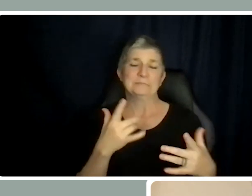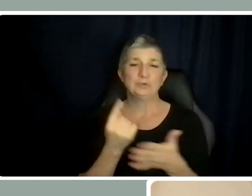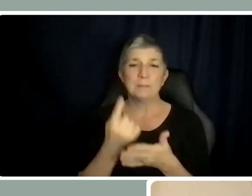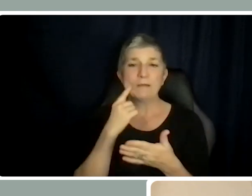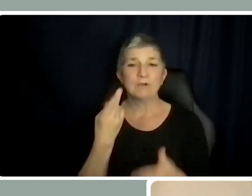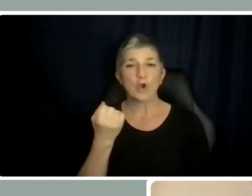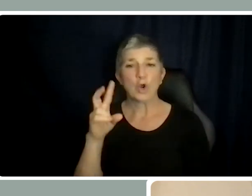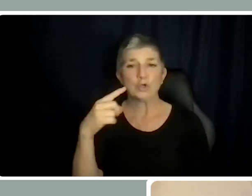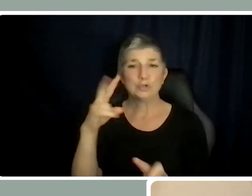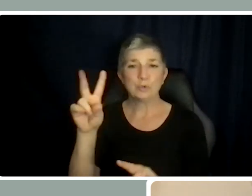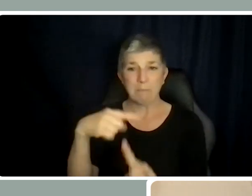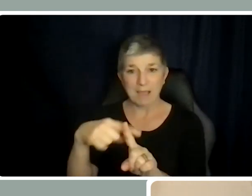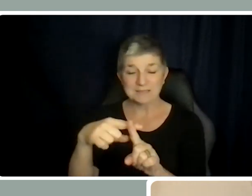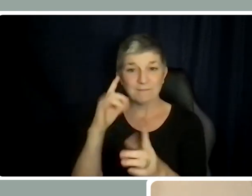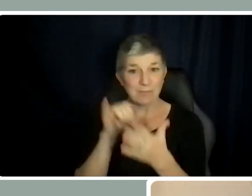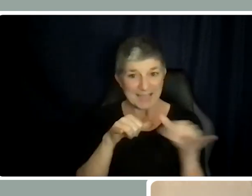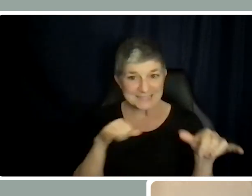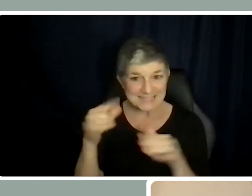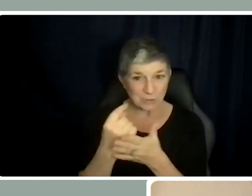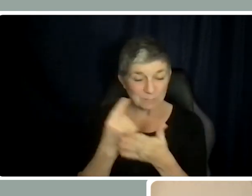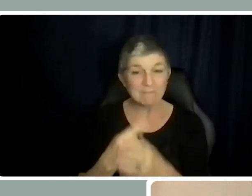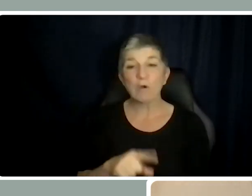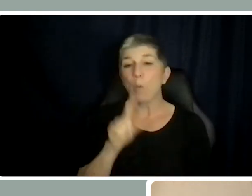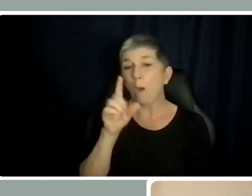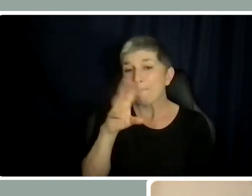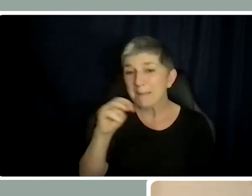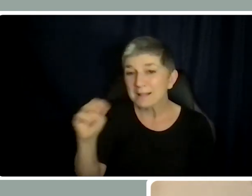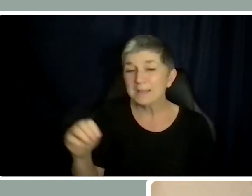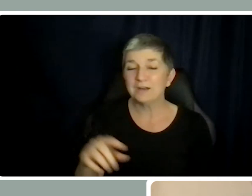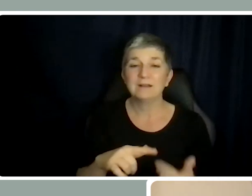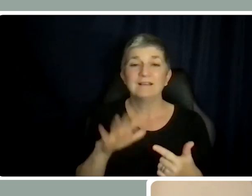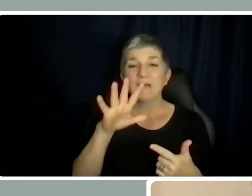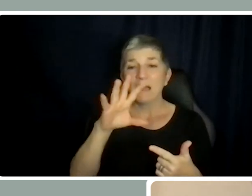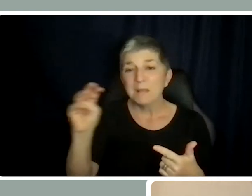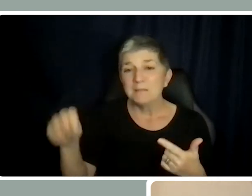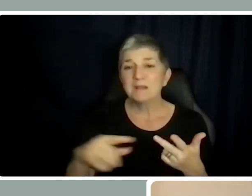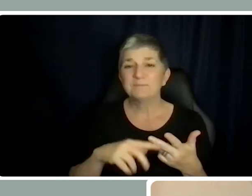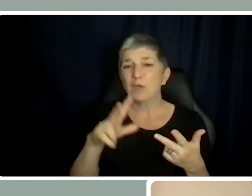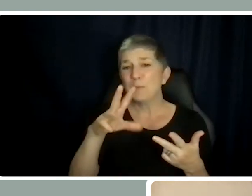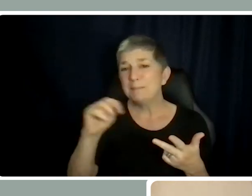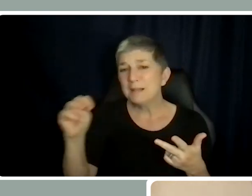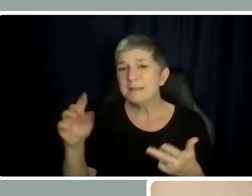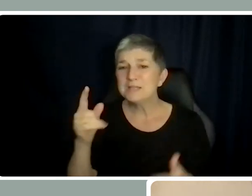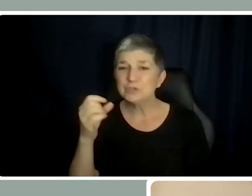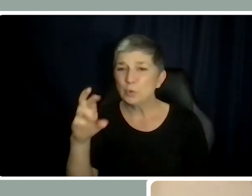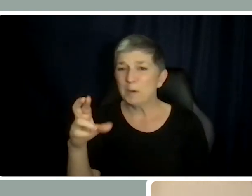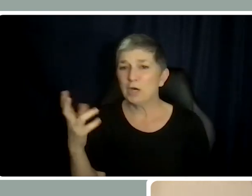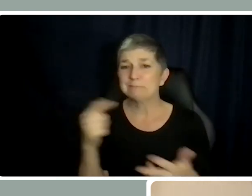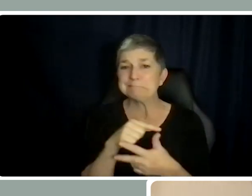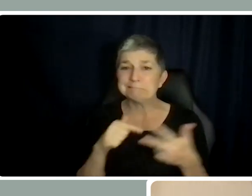we need to use that standard treatment for a 1 millimeter tumor, a 5 millimeter tumor, 3 millimeter tumor? Again, we don't have